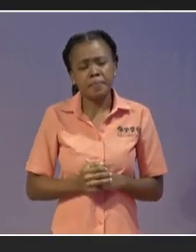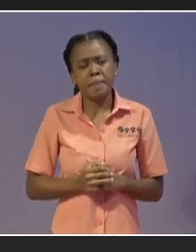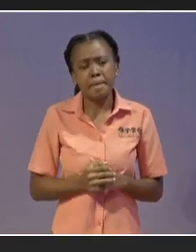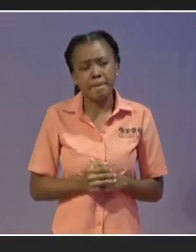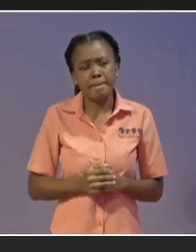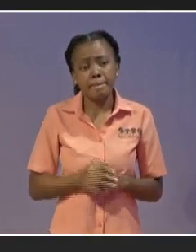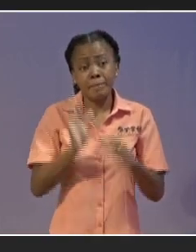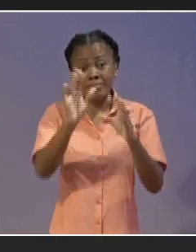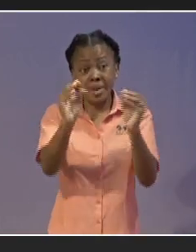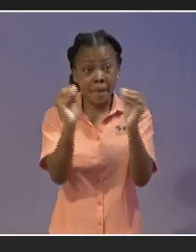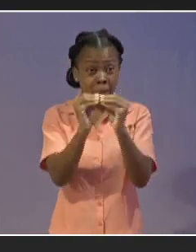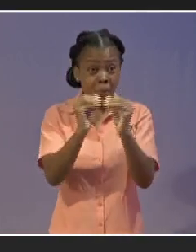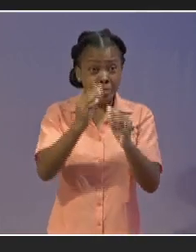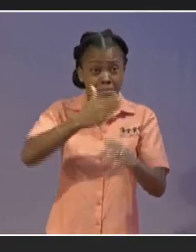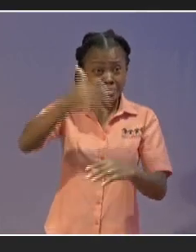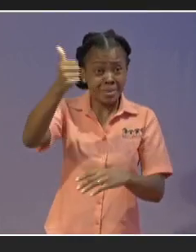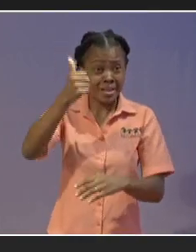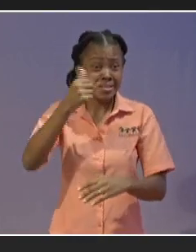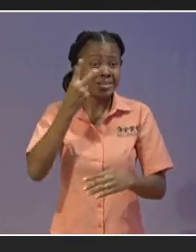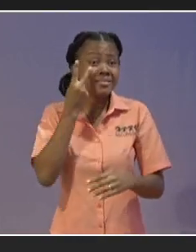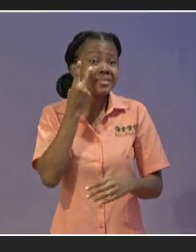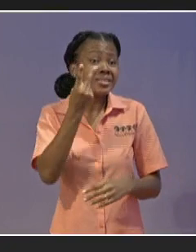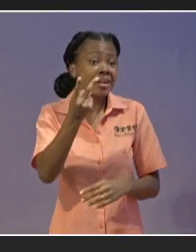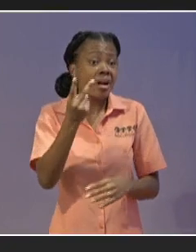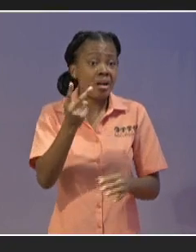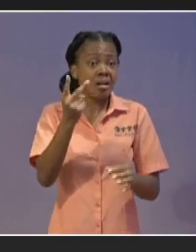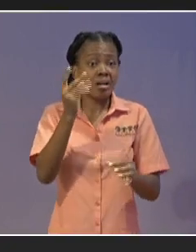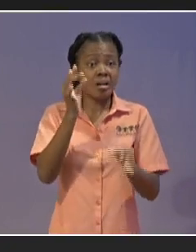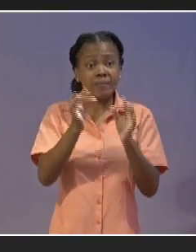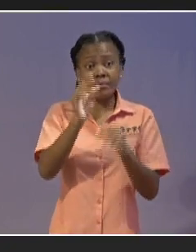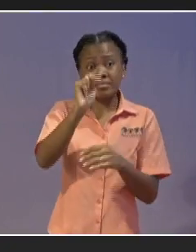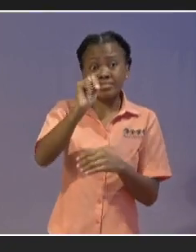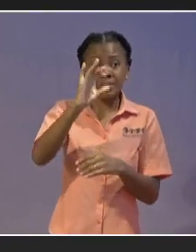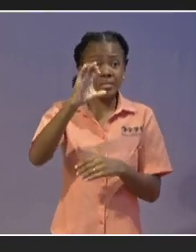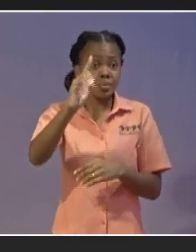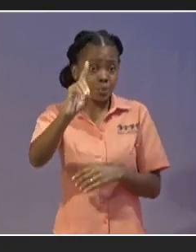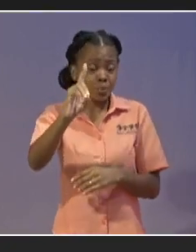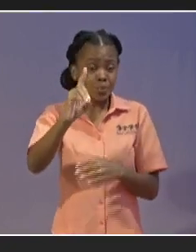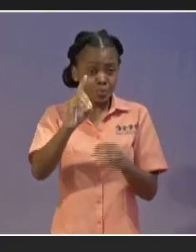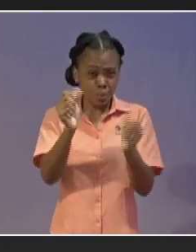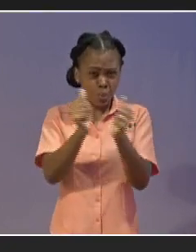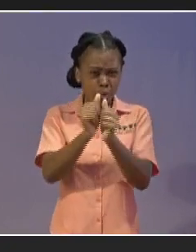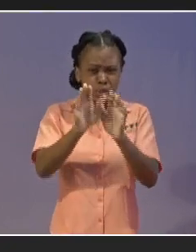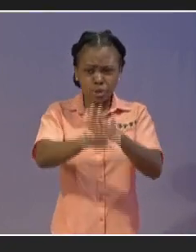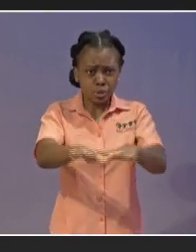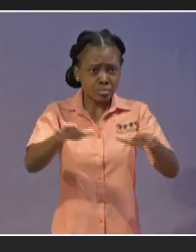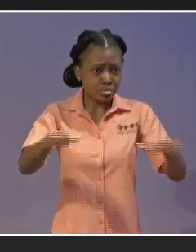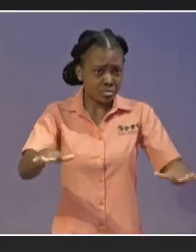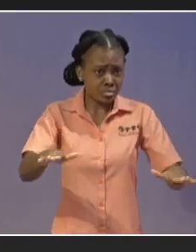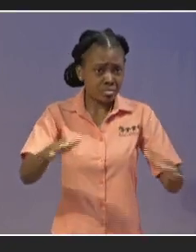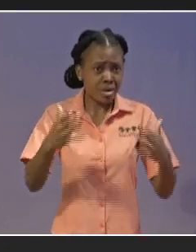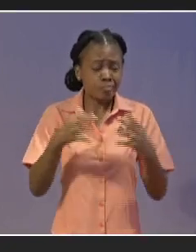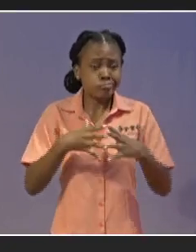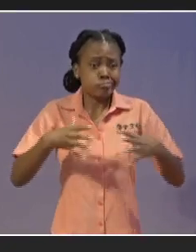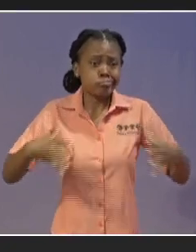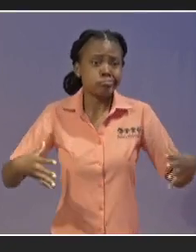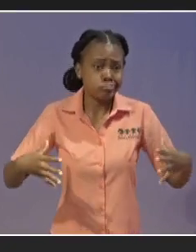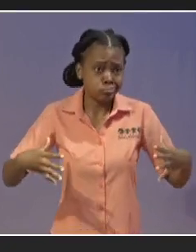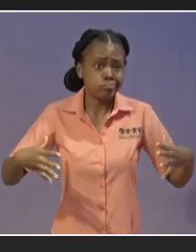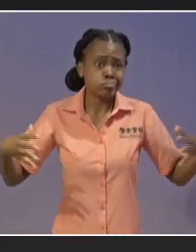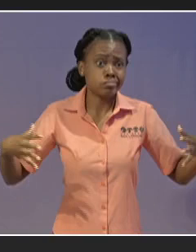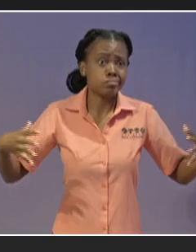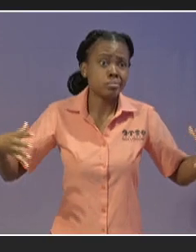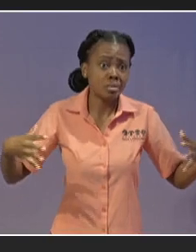children is obesity in terms of seeing any effect with Omicron. So we're looking at that in terms of the